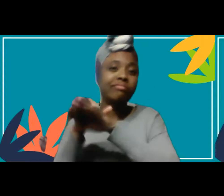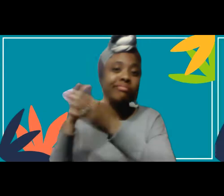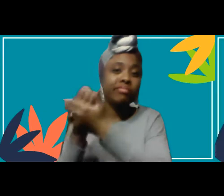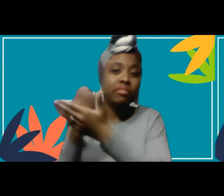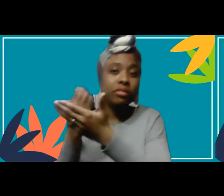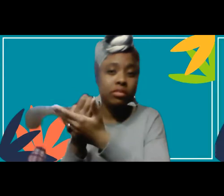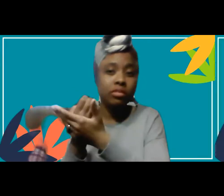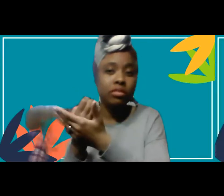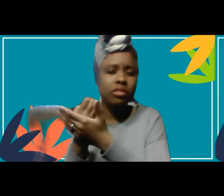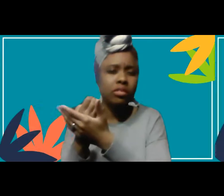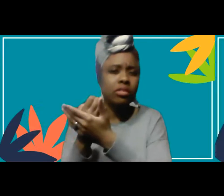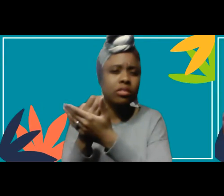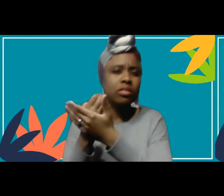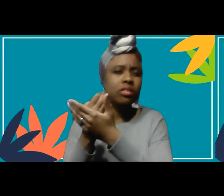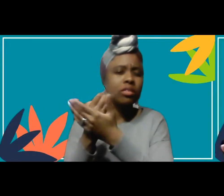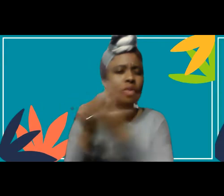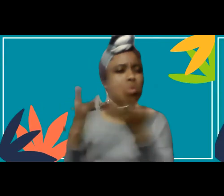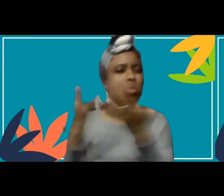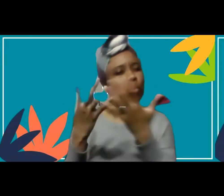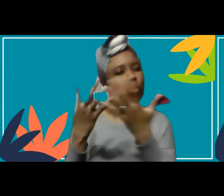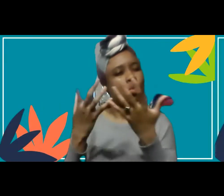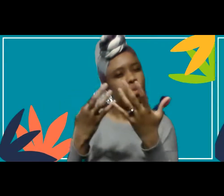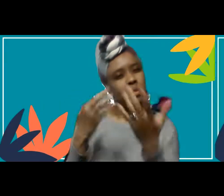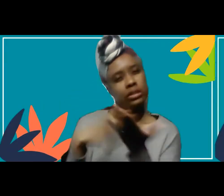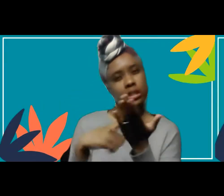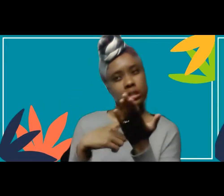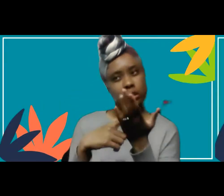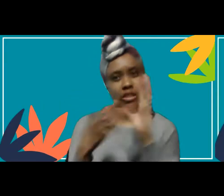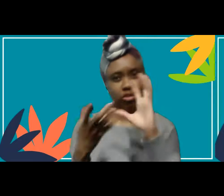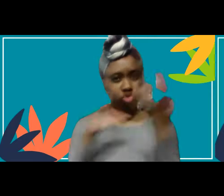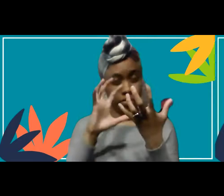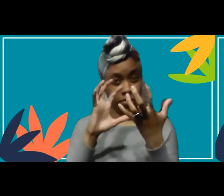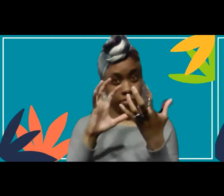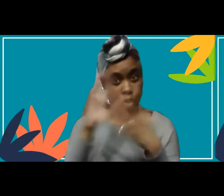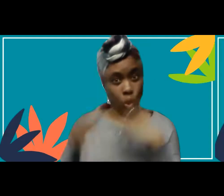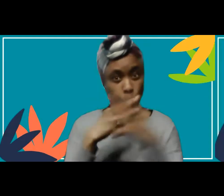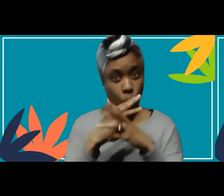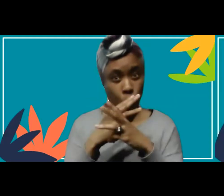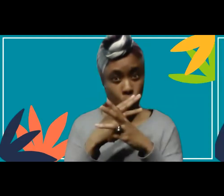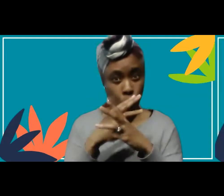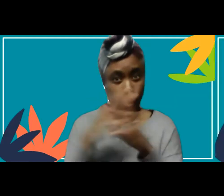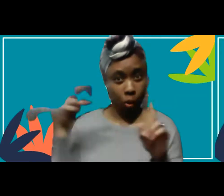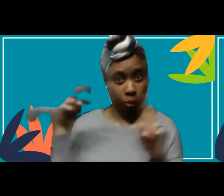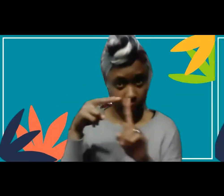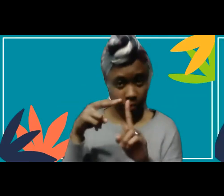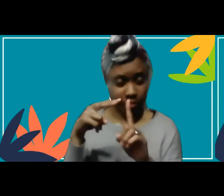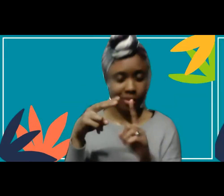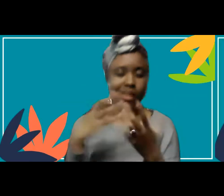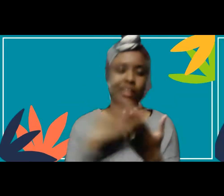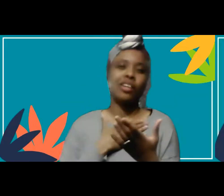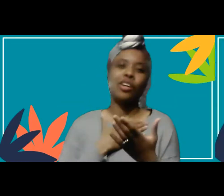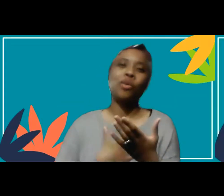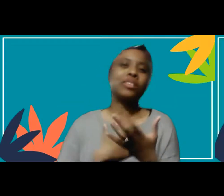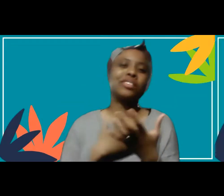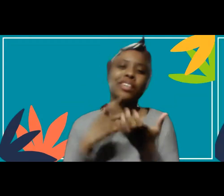what we're really talking about is a shift in worldview that we have to make. And again, I wish that I could talk so much